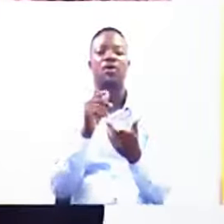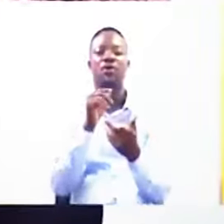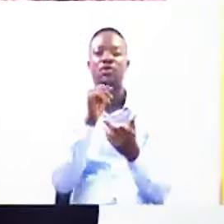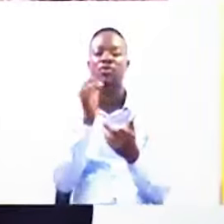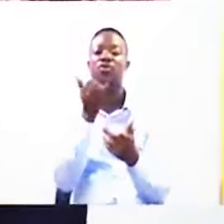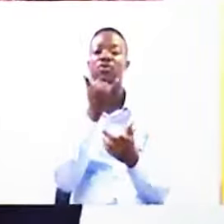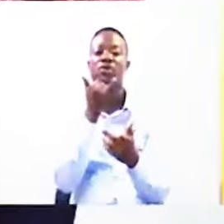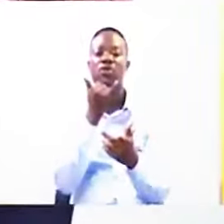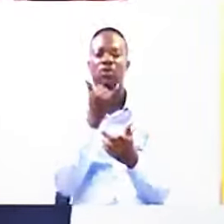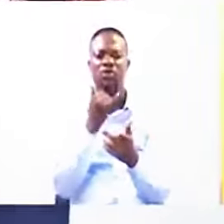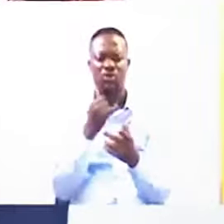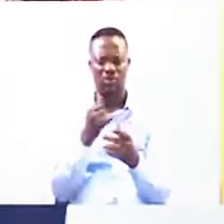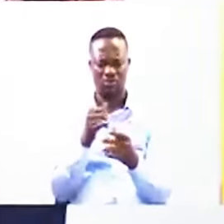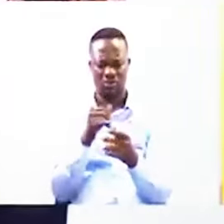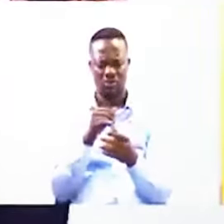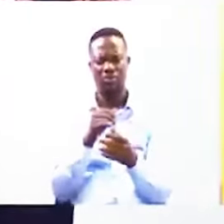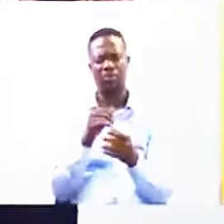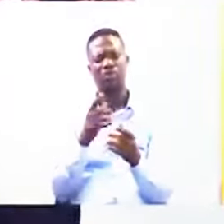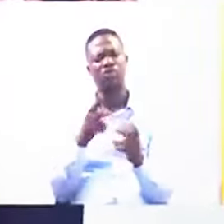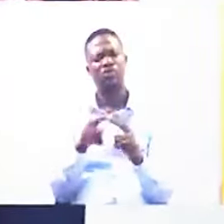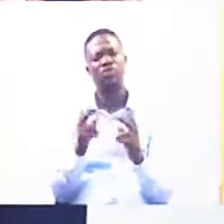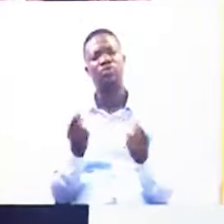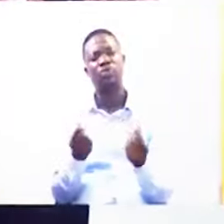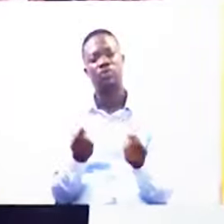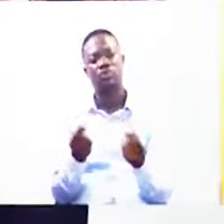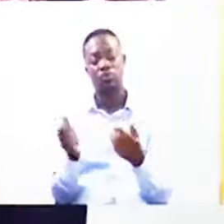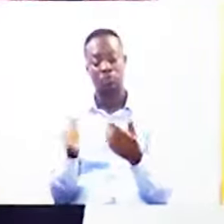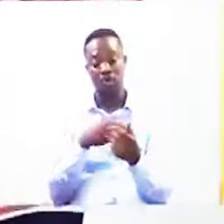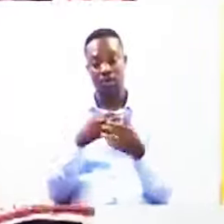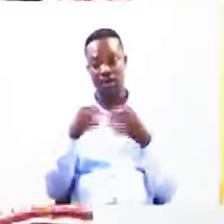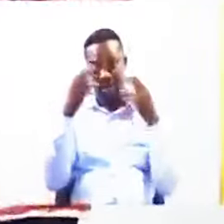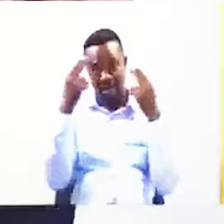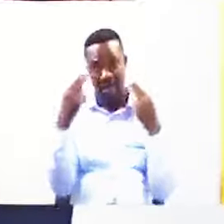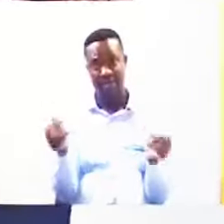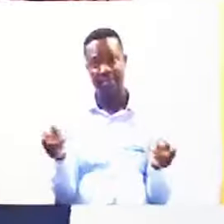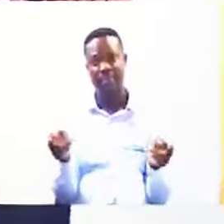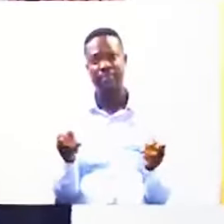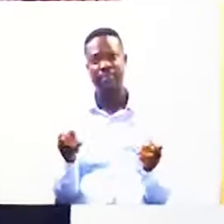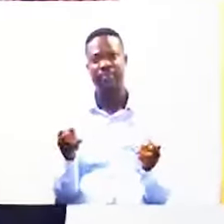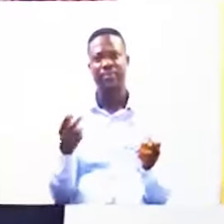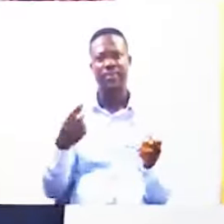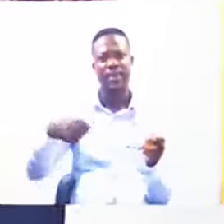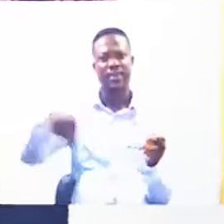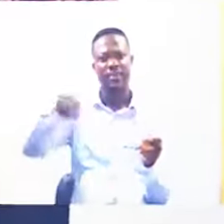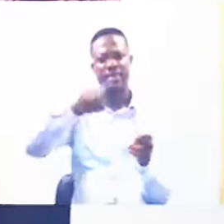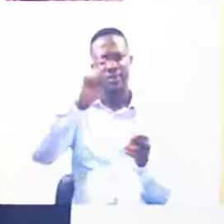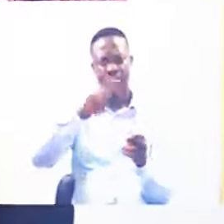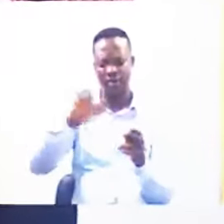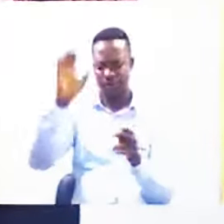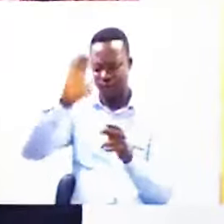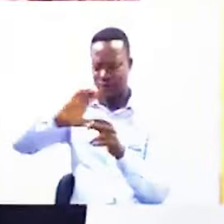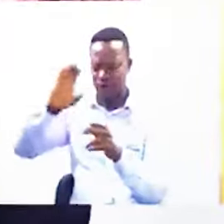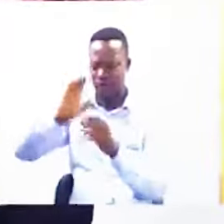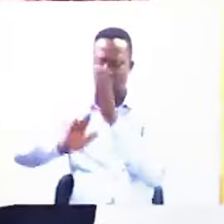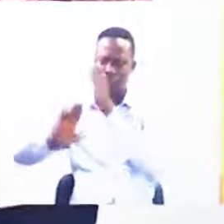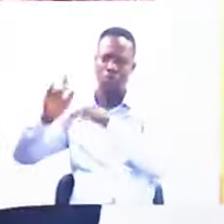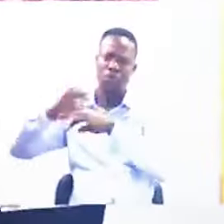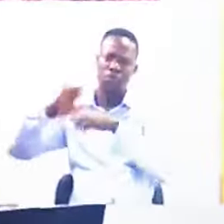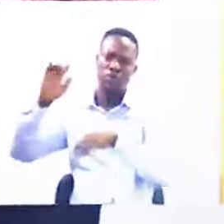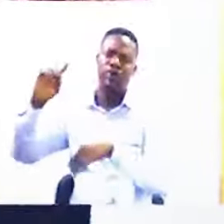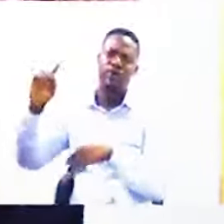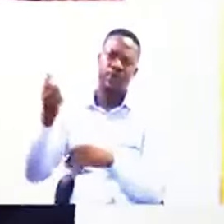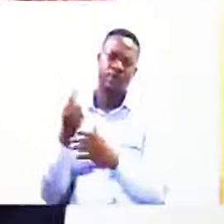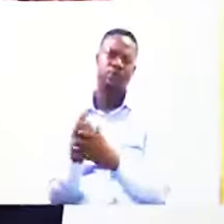So what do we do? In the midst of all this, let us seek the glory of God. Let's